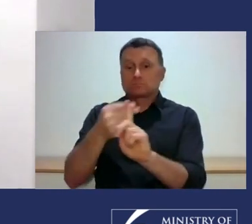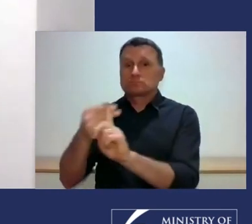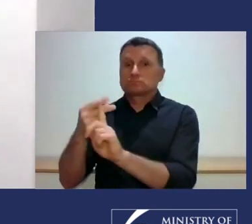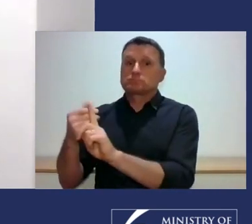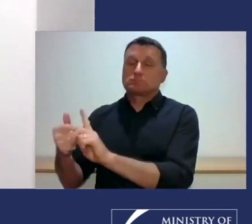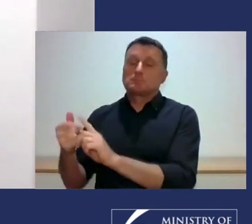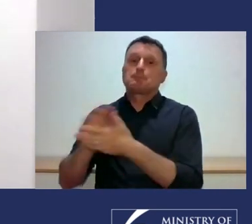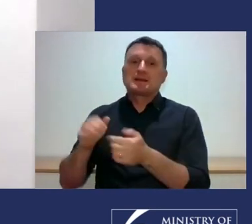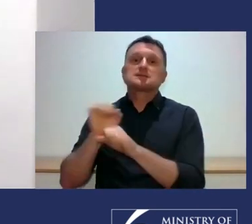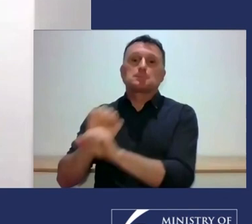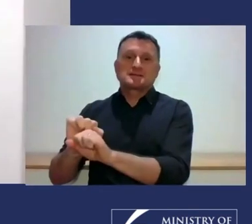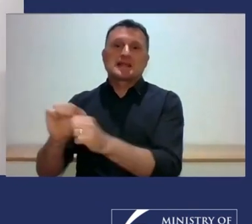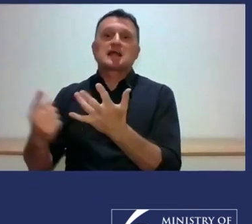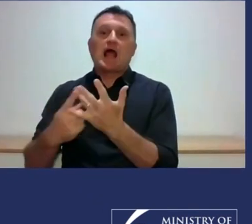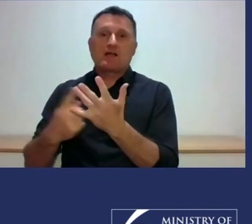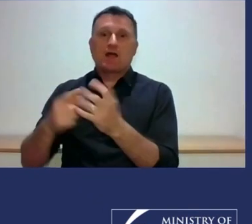help protect everybody.